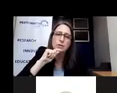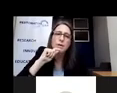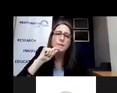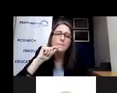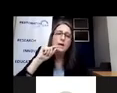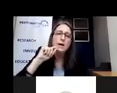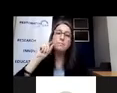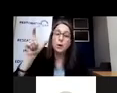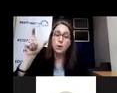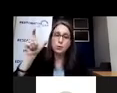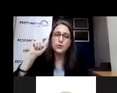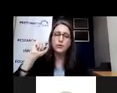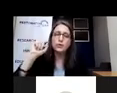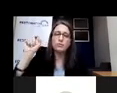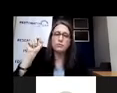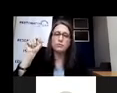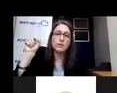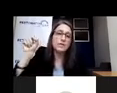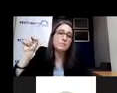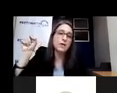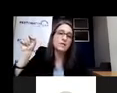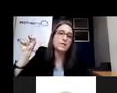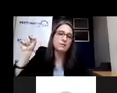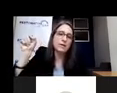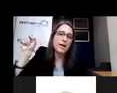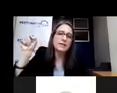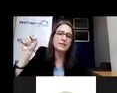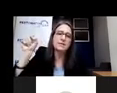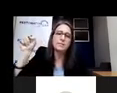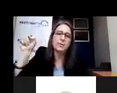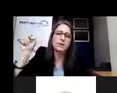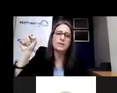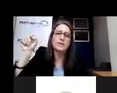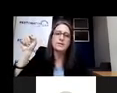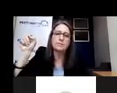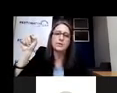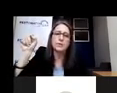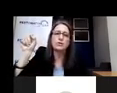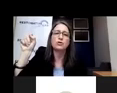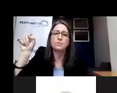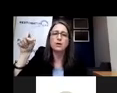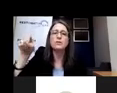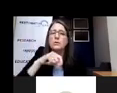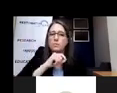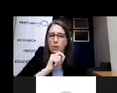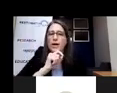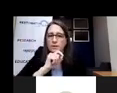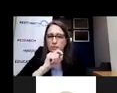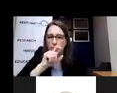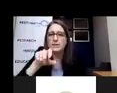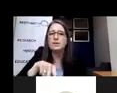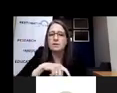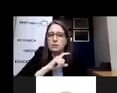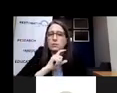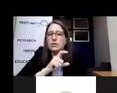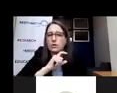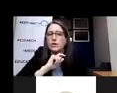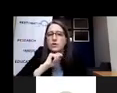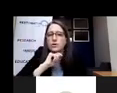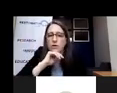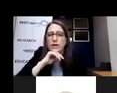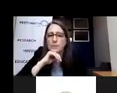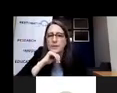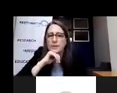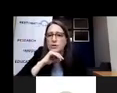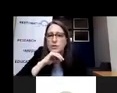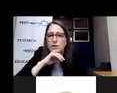into both the responsive and reactive policies and procedures, but also the proactive ones, also what